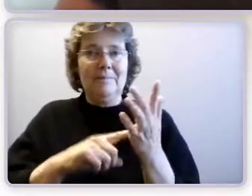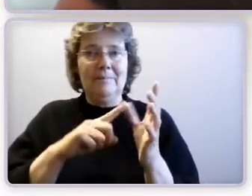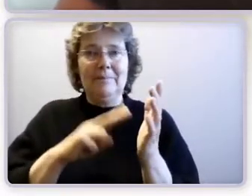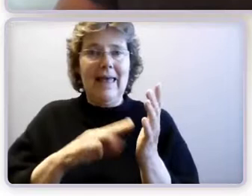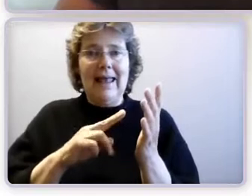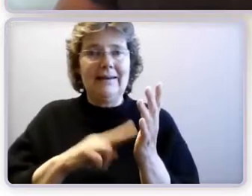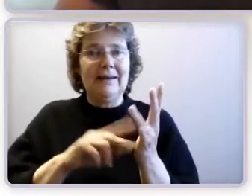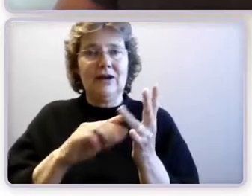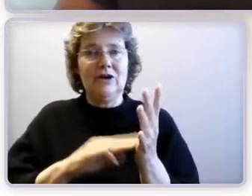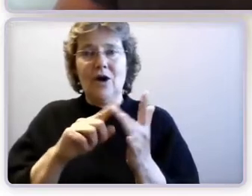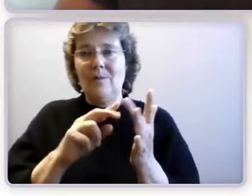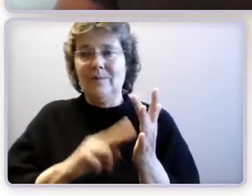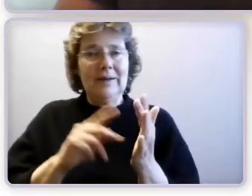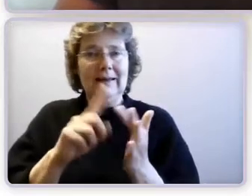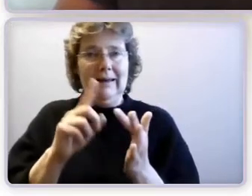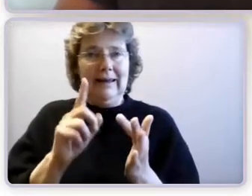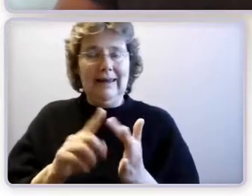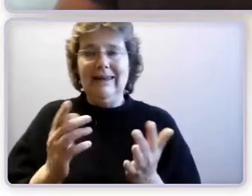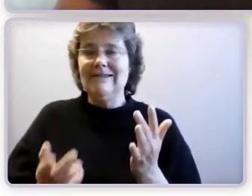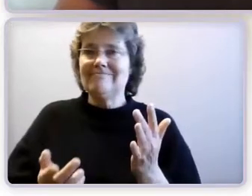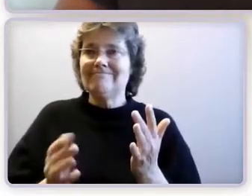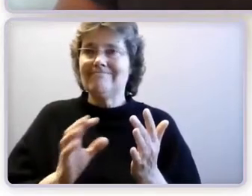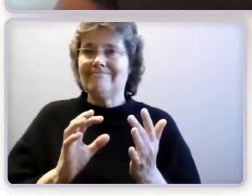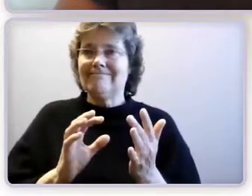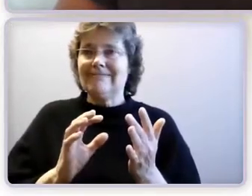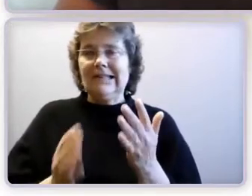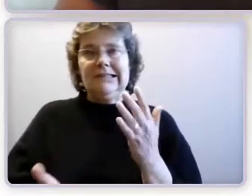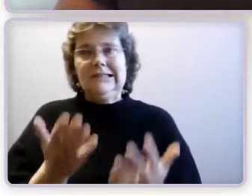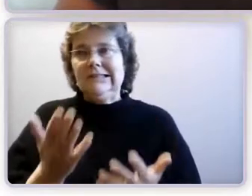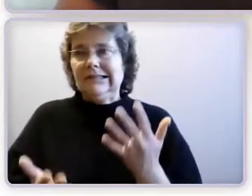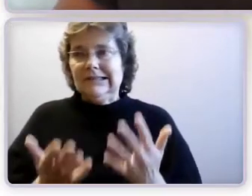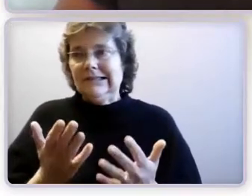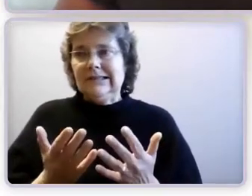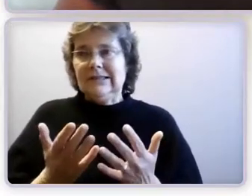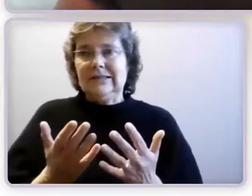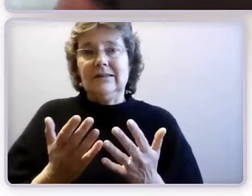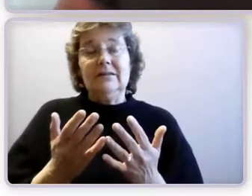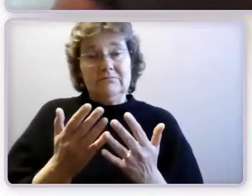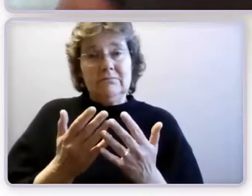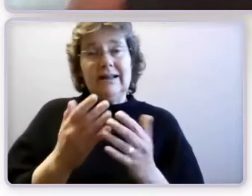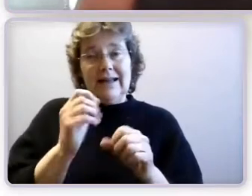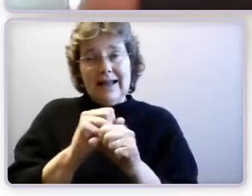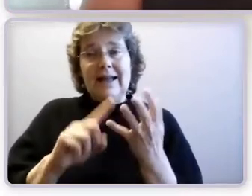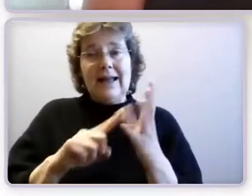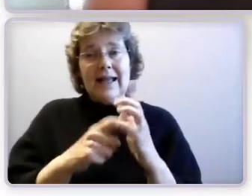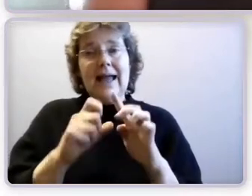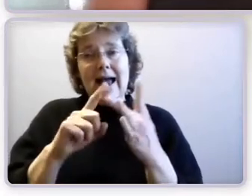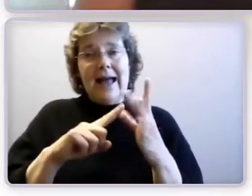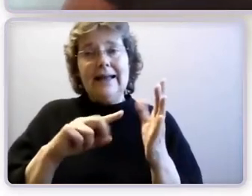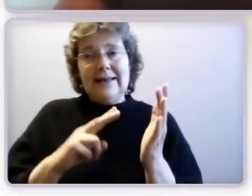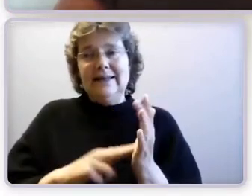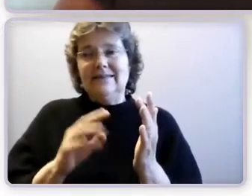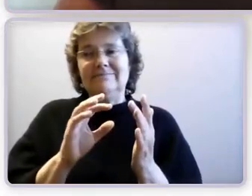I'm reluctant to say, even though we are commonly, guardians, I don't think are necessarily the solution